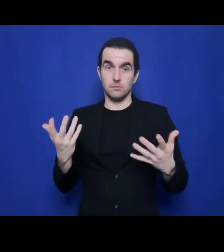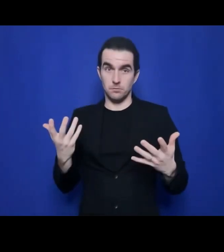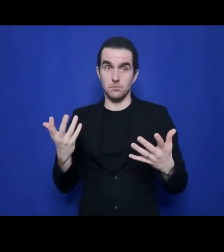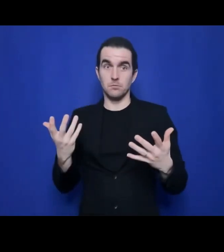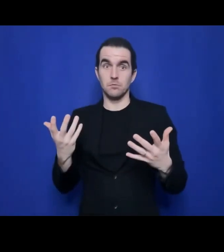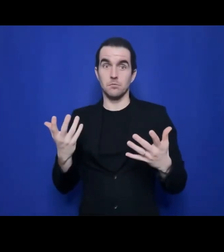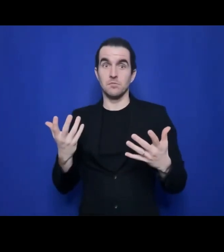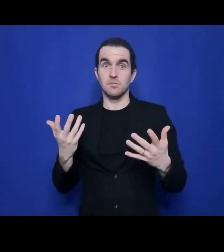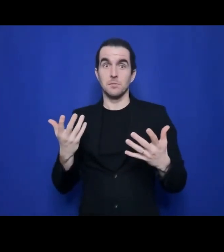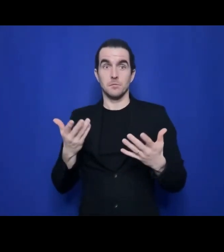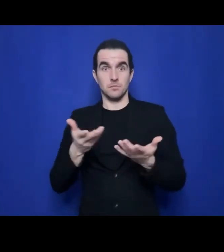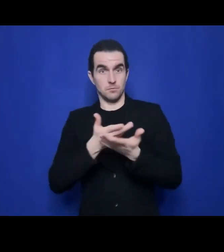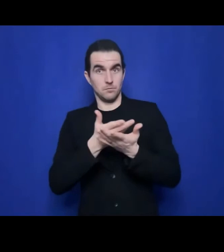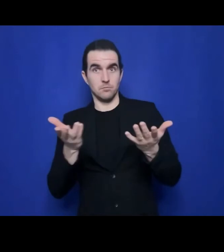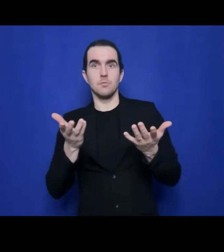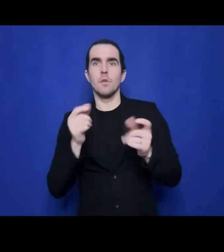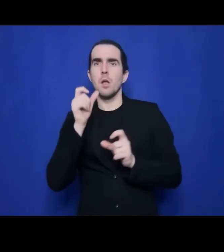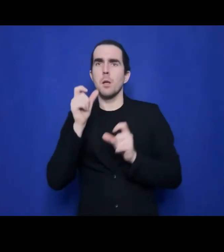Disabilities.